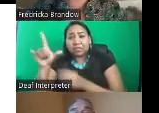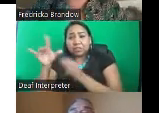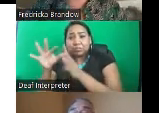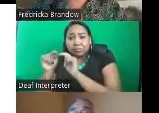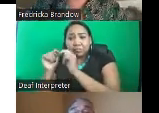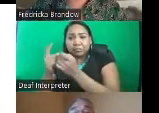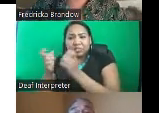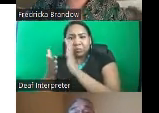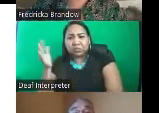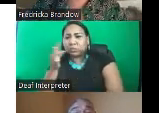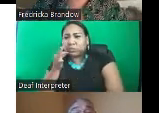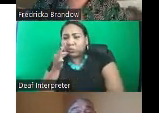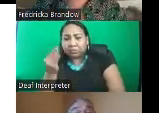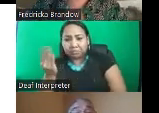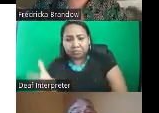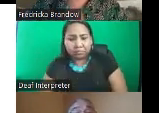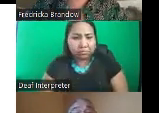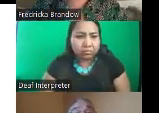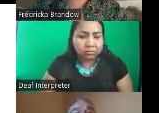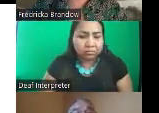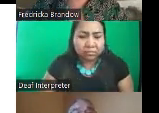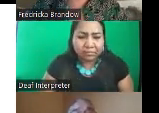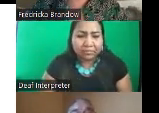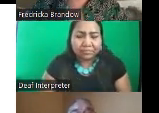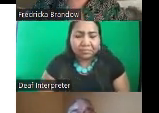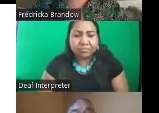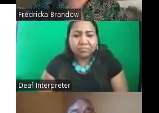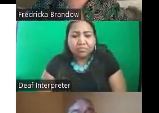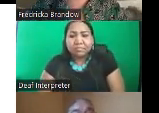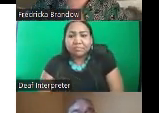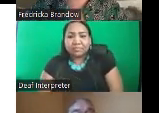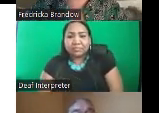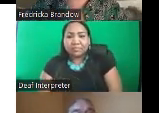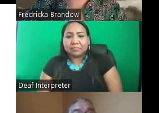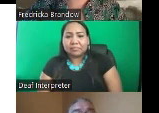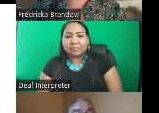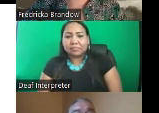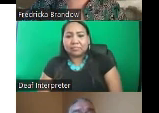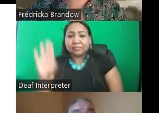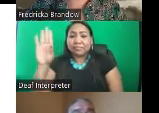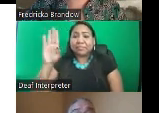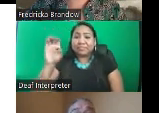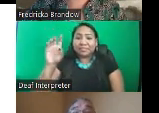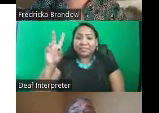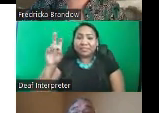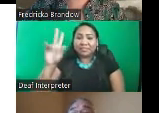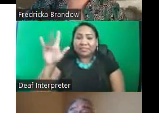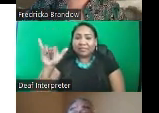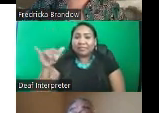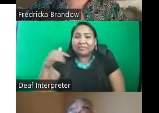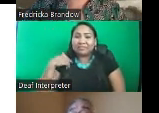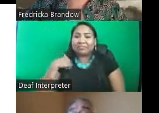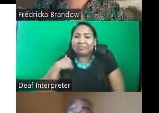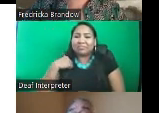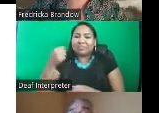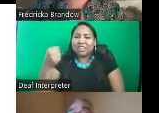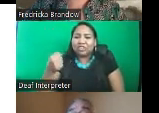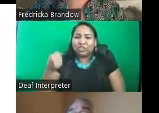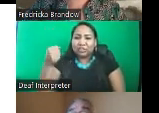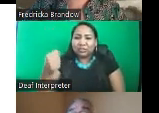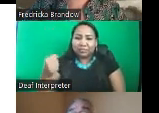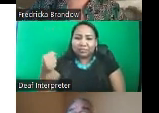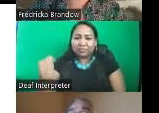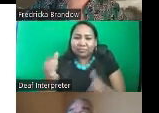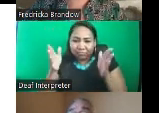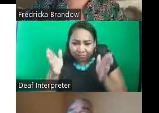As the elder of the group, I would like to say a couple things to the people that are taking part in